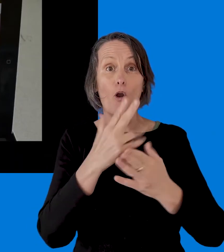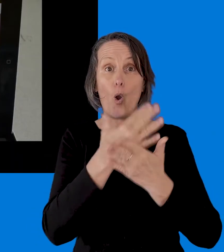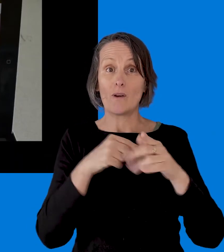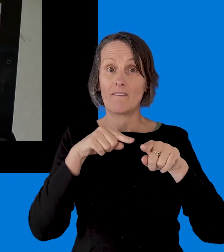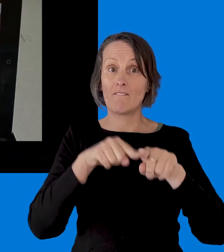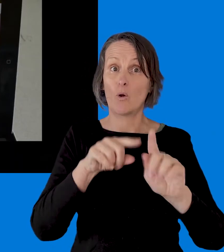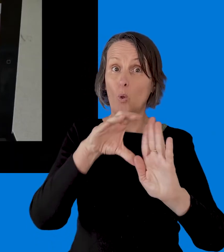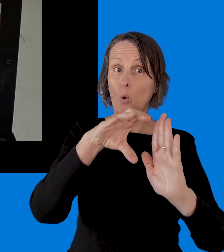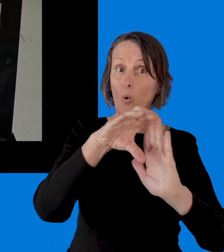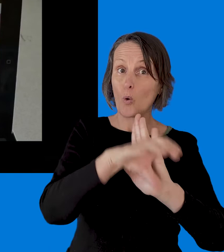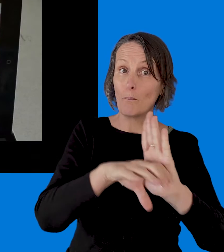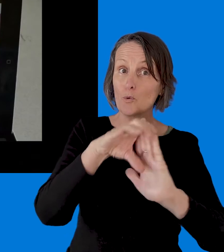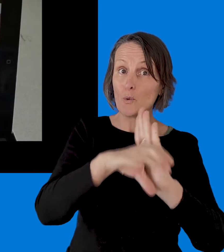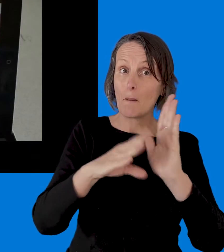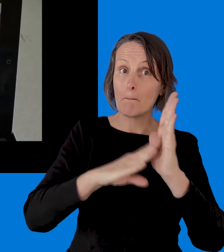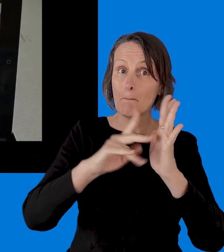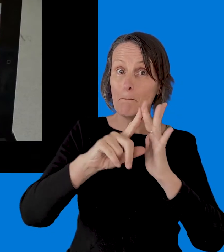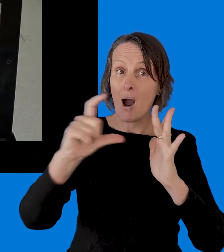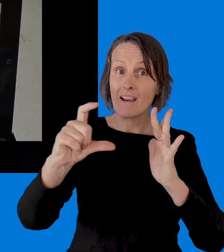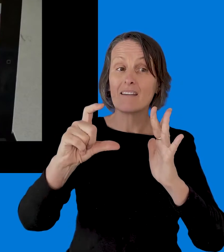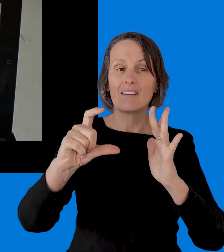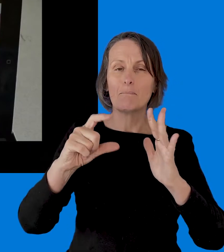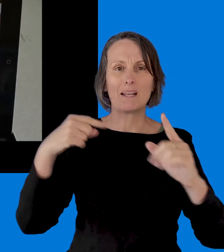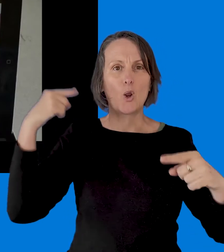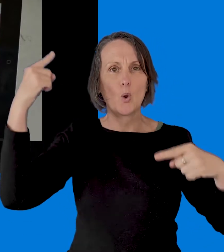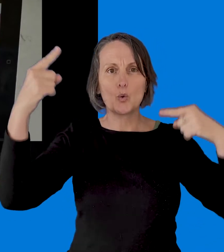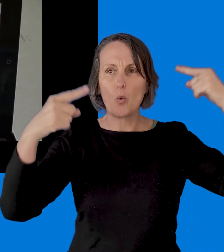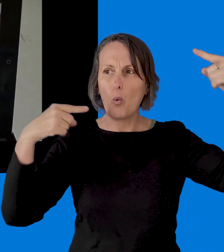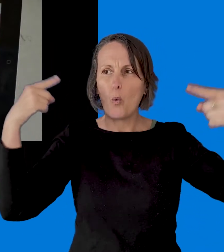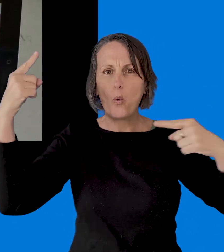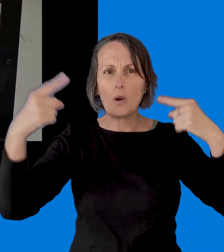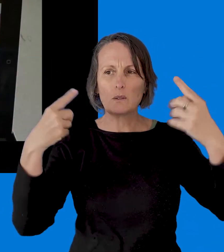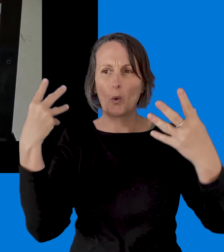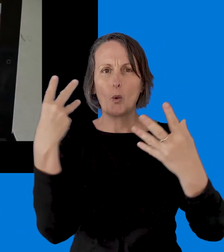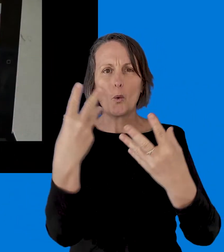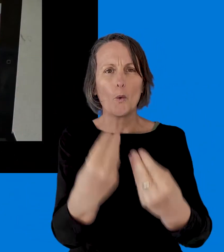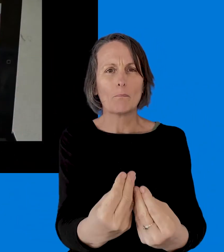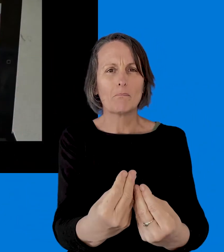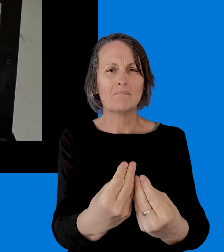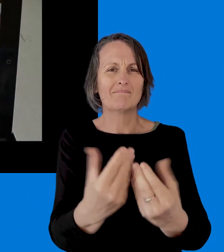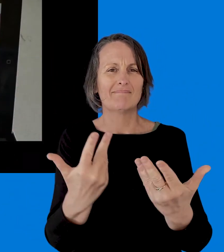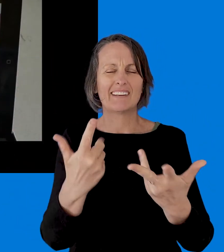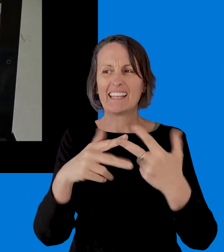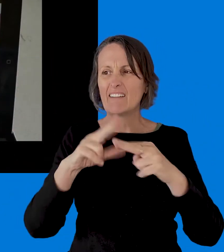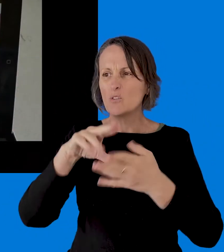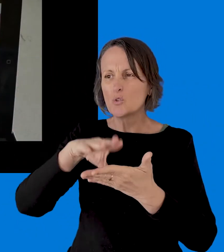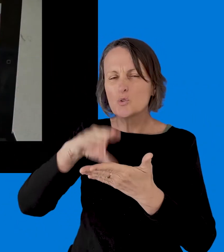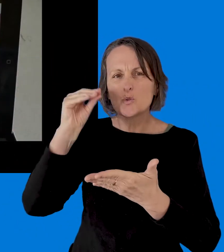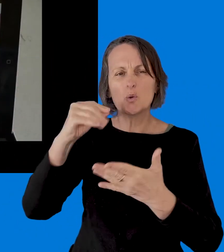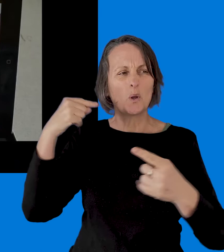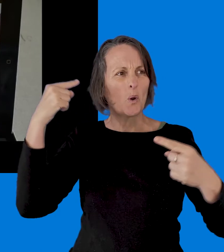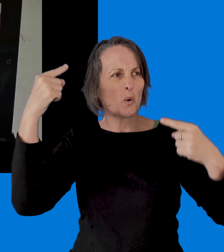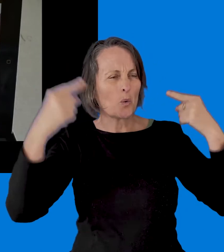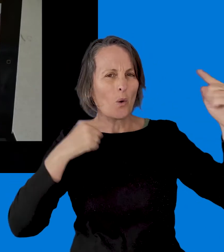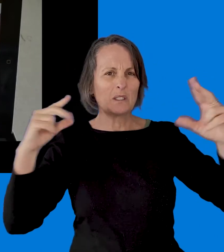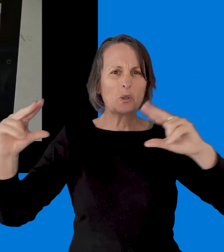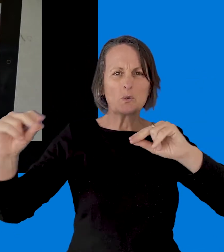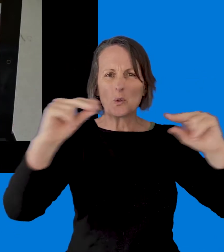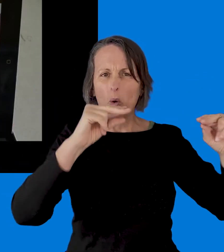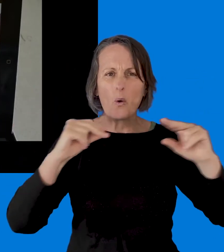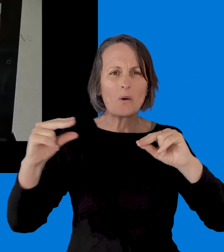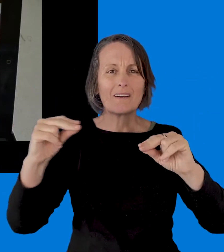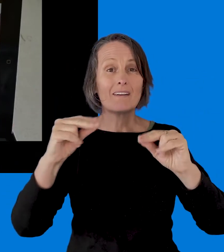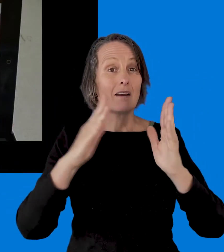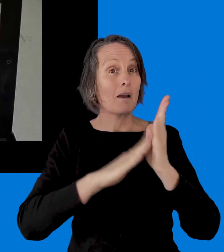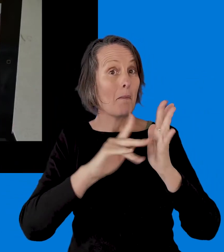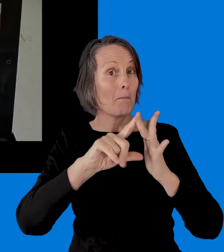of speech recognition is if there's a lot of noise. So if you have a lot of students shouting and there's a lot of ambient noise, if you're